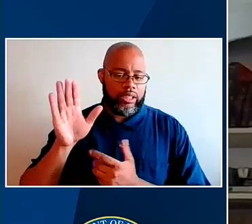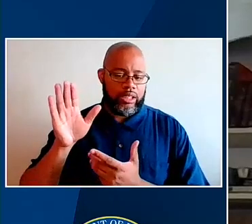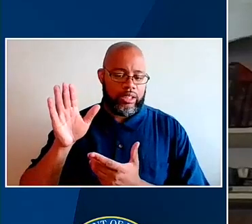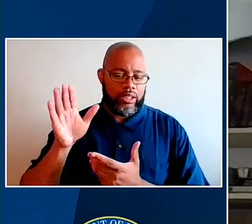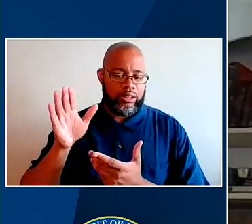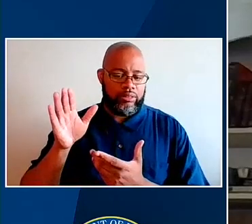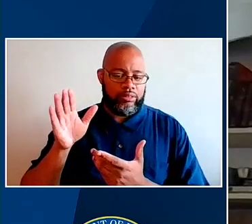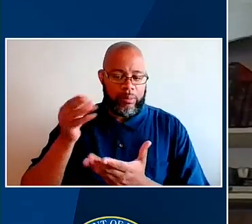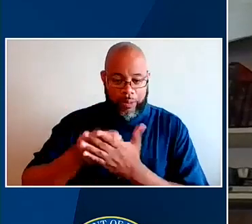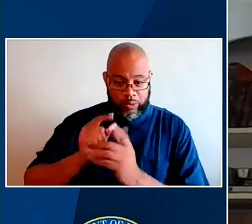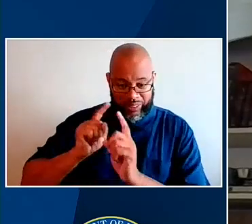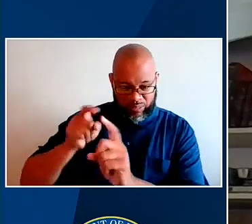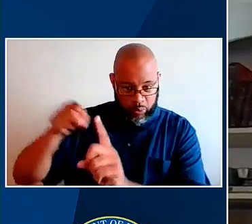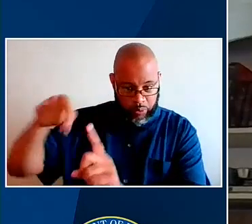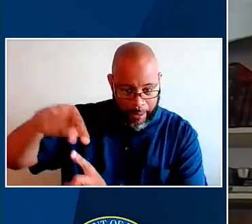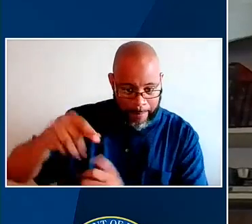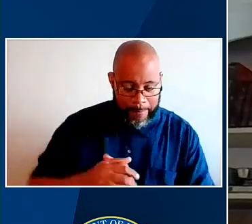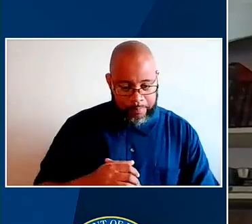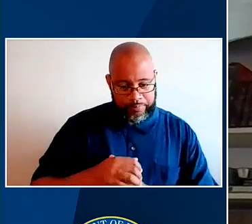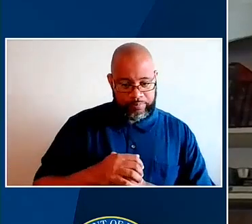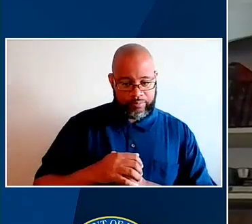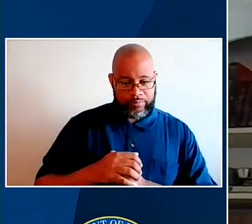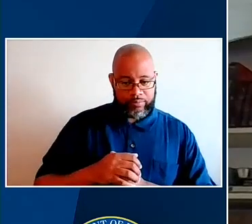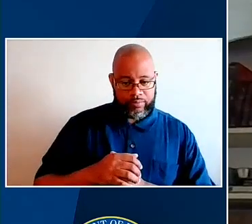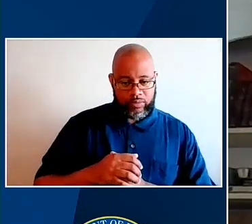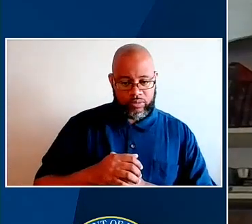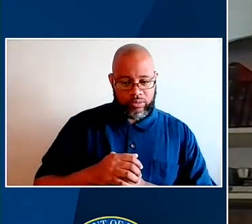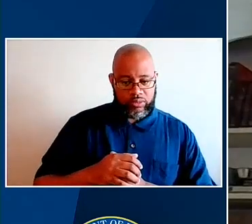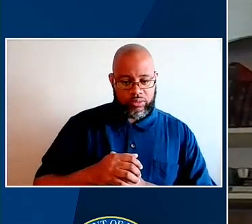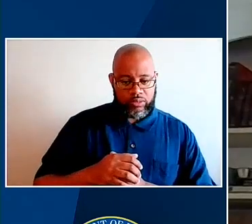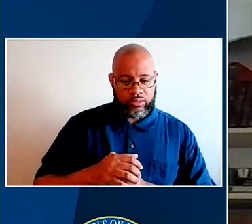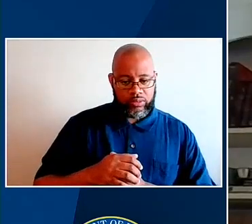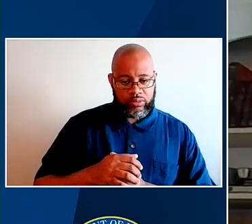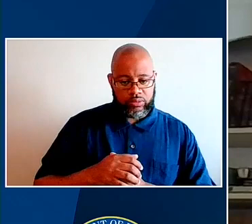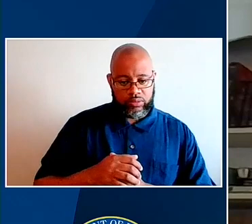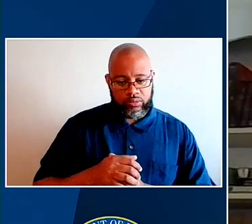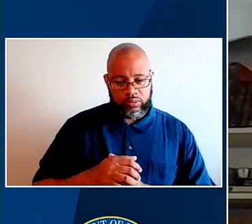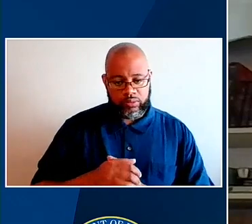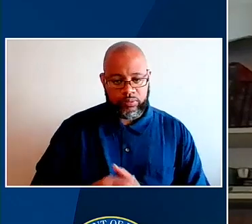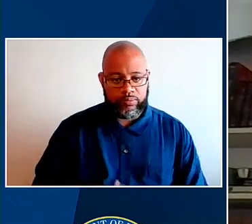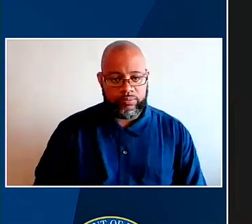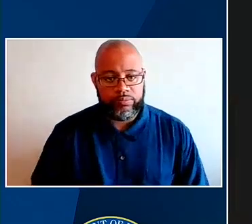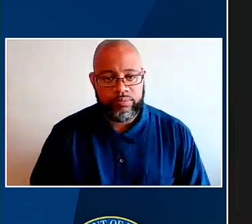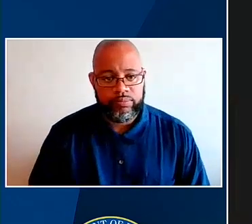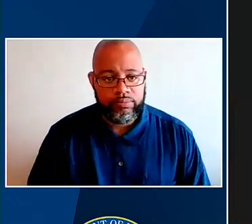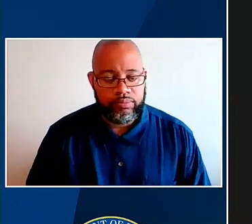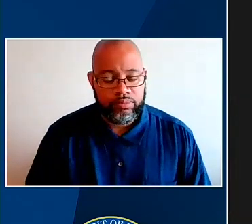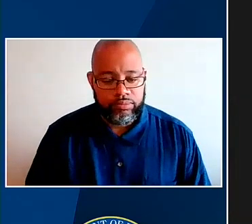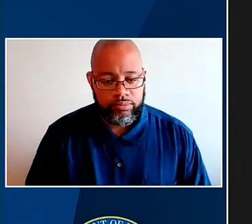them to purchase, you know, to secure those books and supplies.